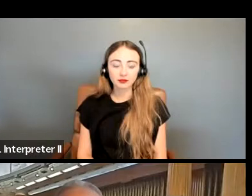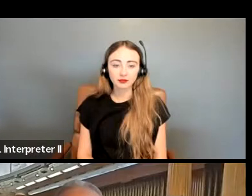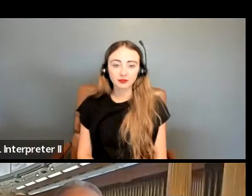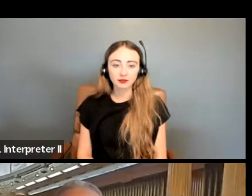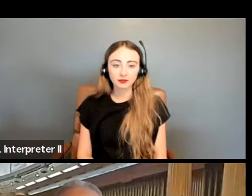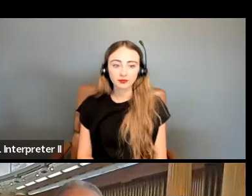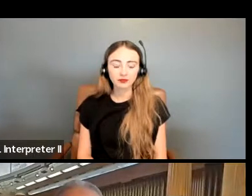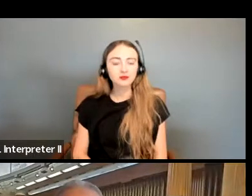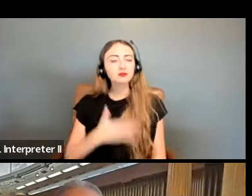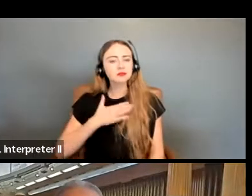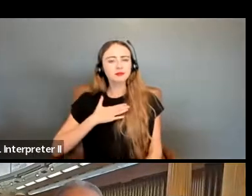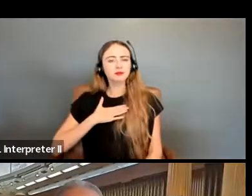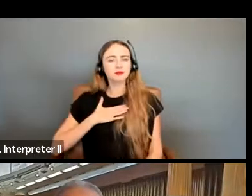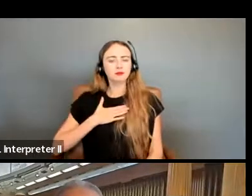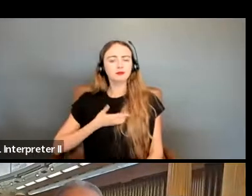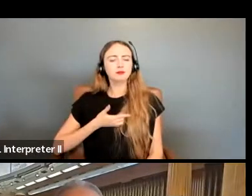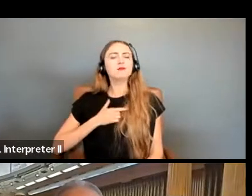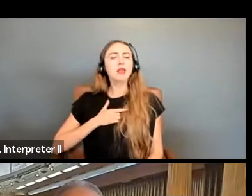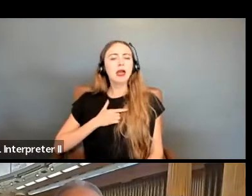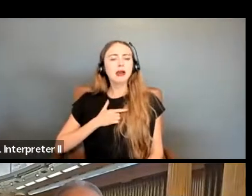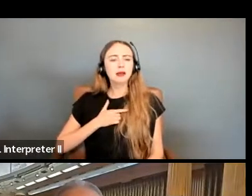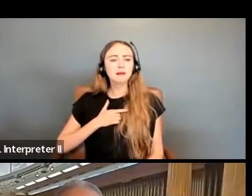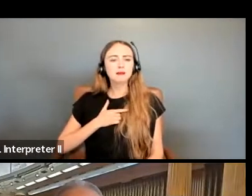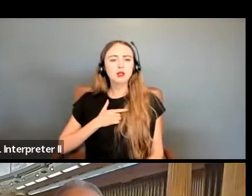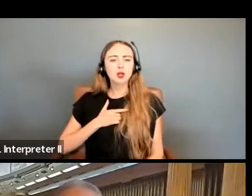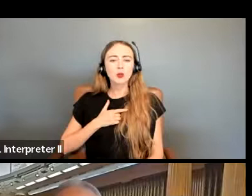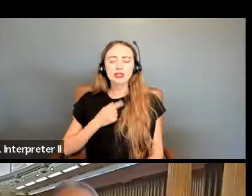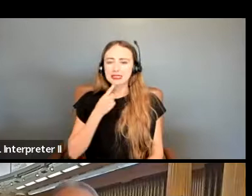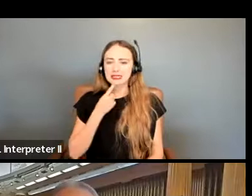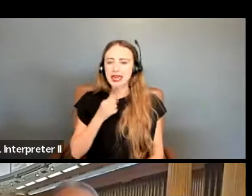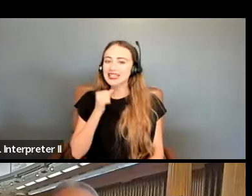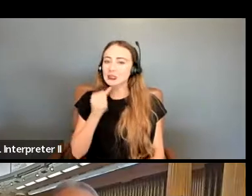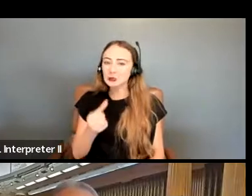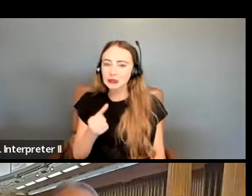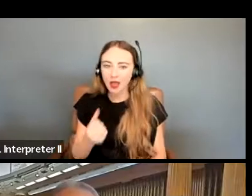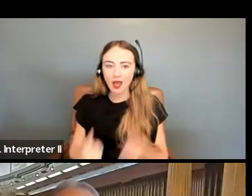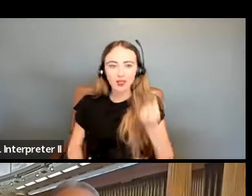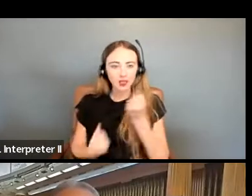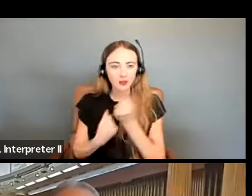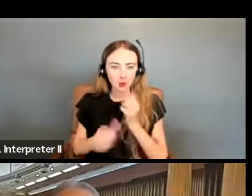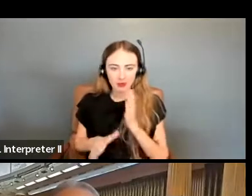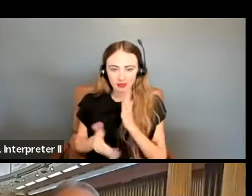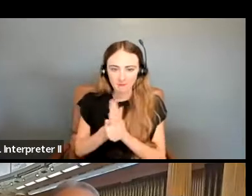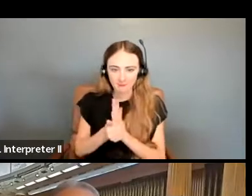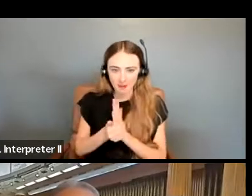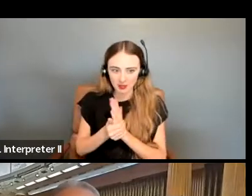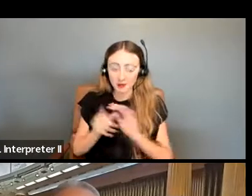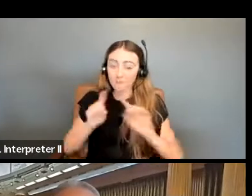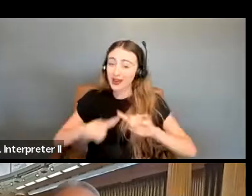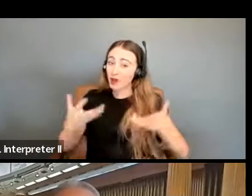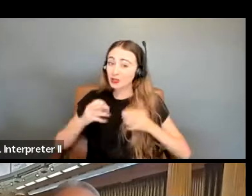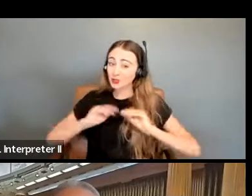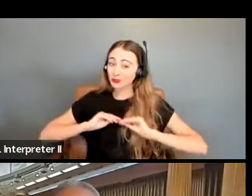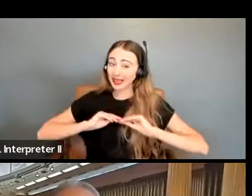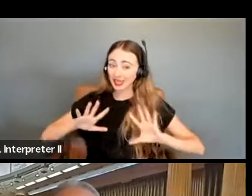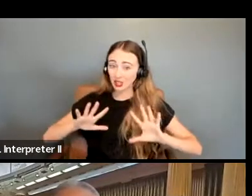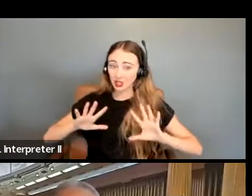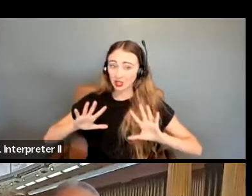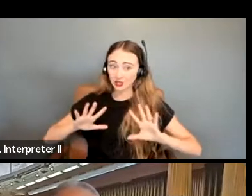I will speak, and I'm going to speak in opposition to the amendment. And I want to be clear